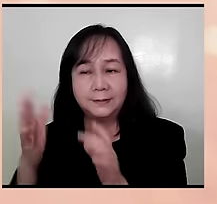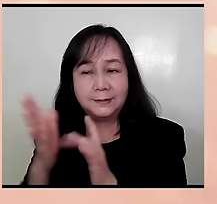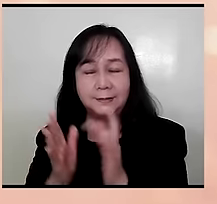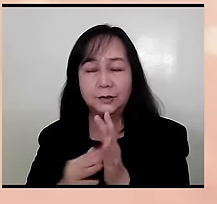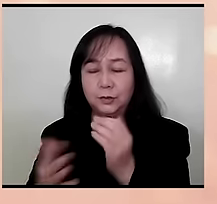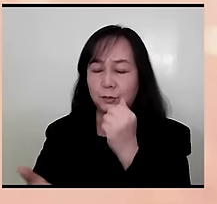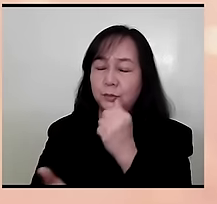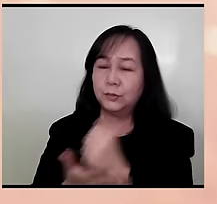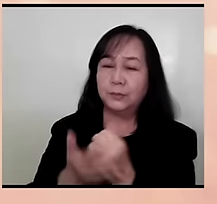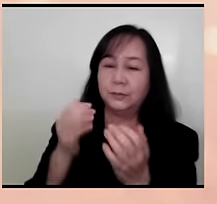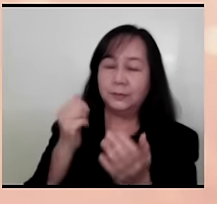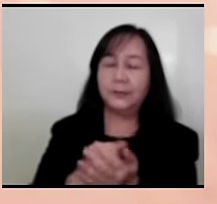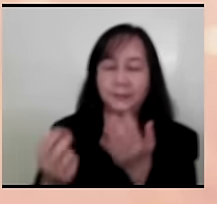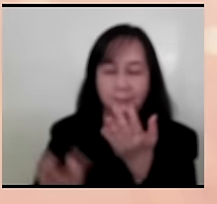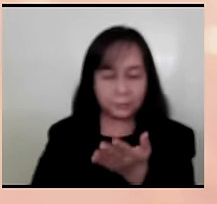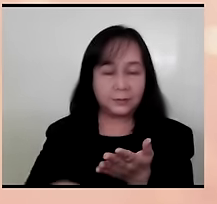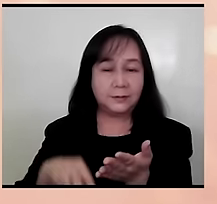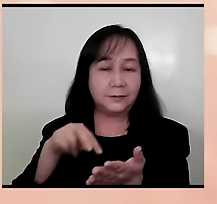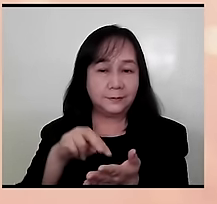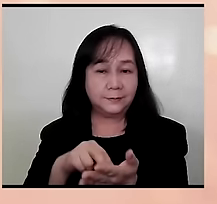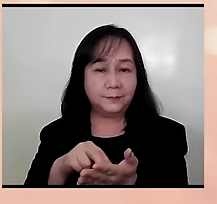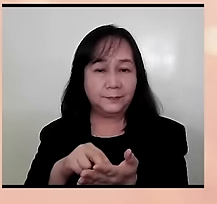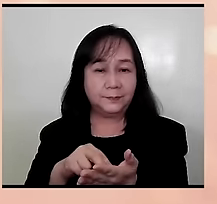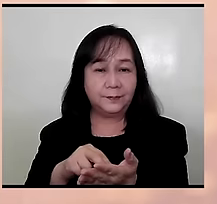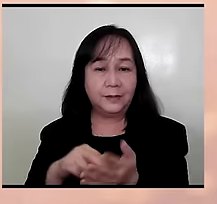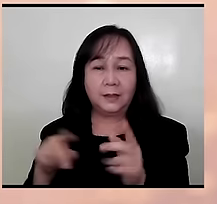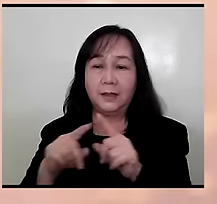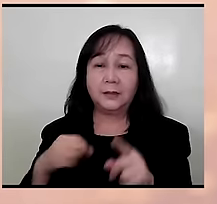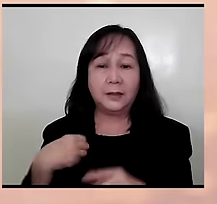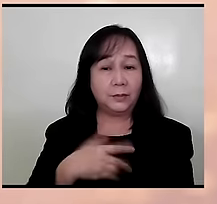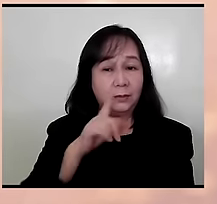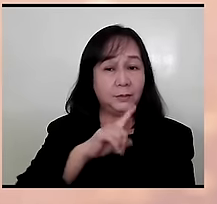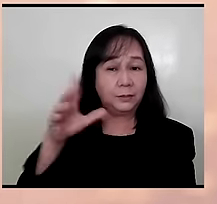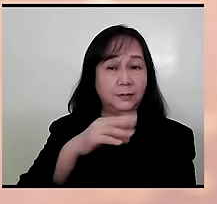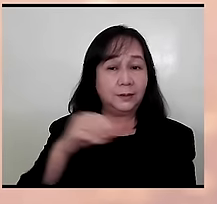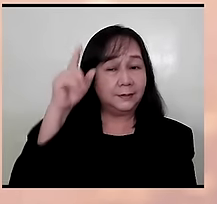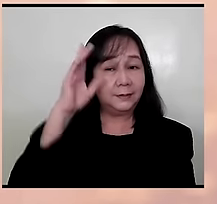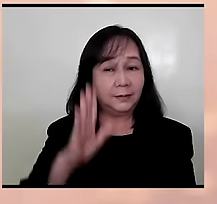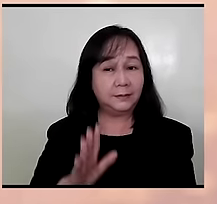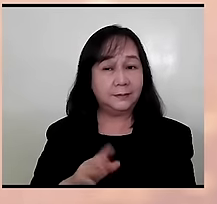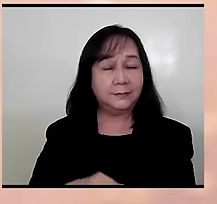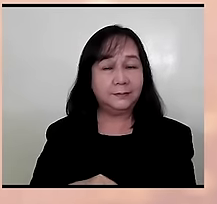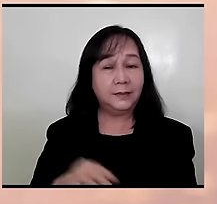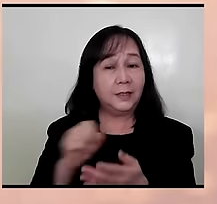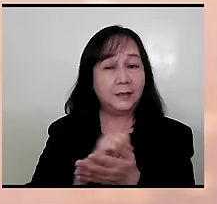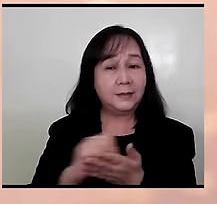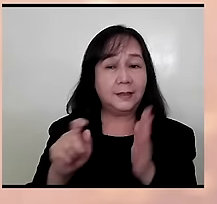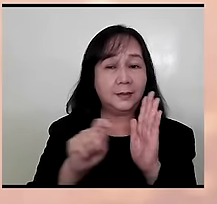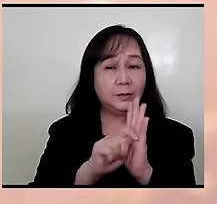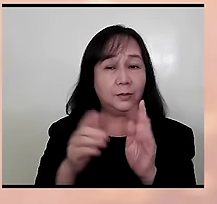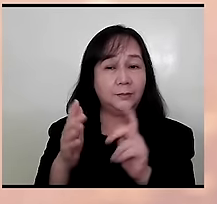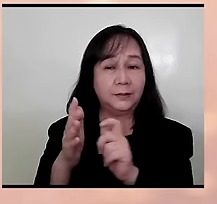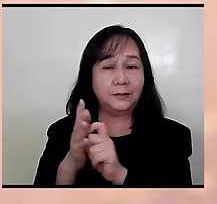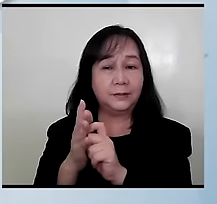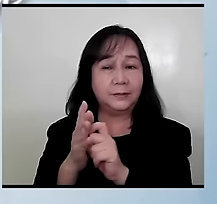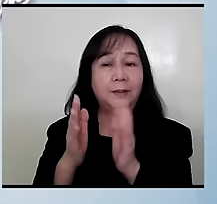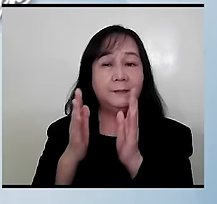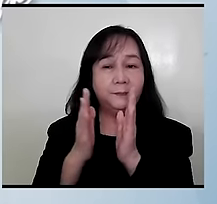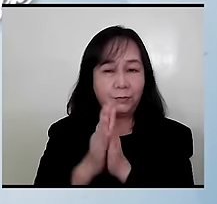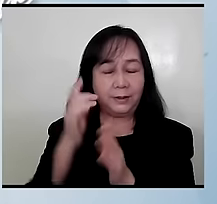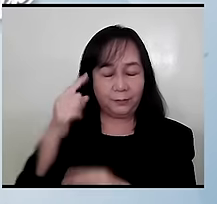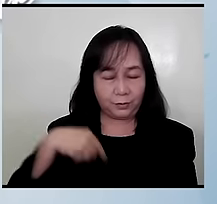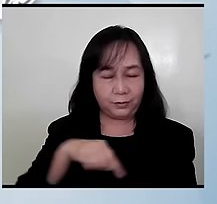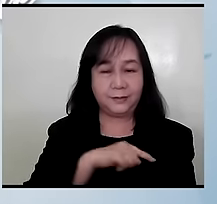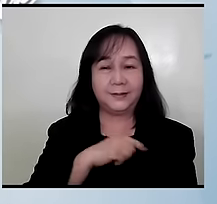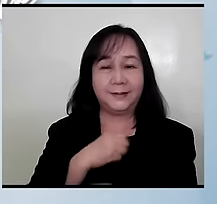and risen as our Lord and God. Saint Thomas, pray for us.